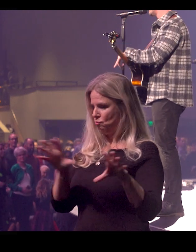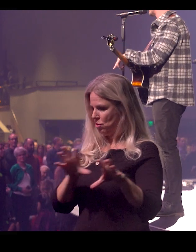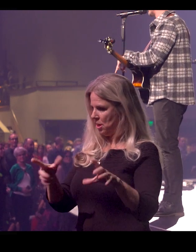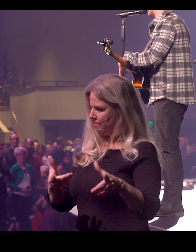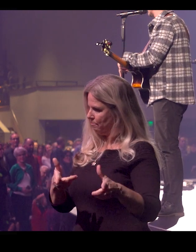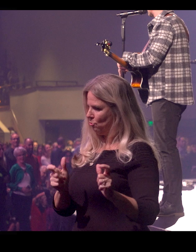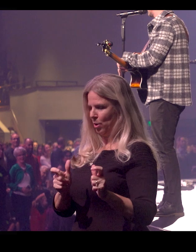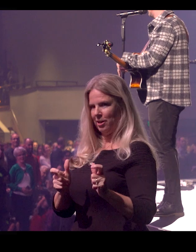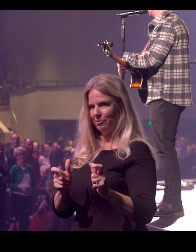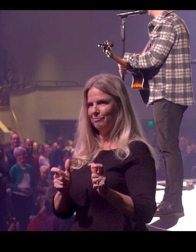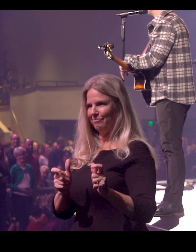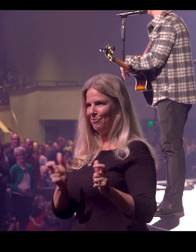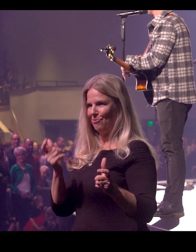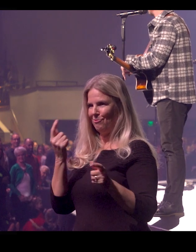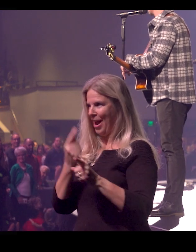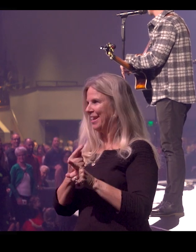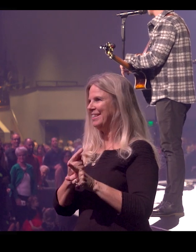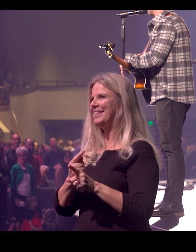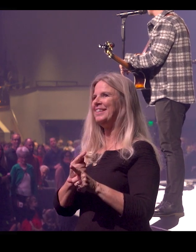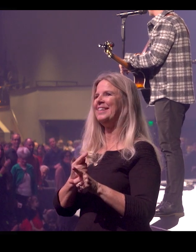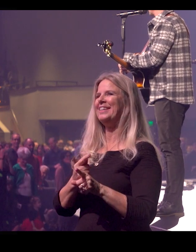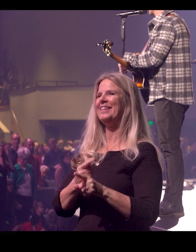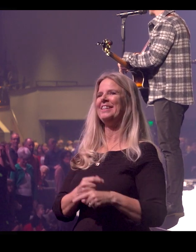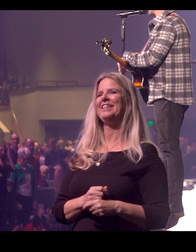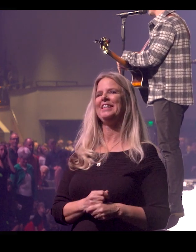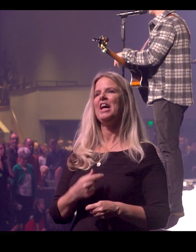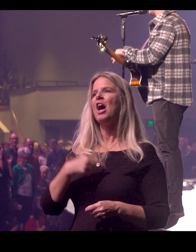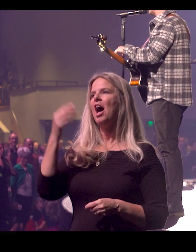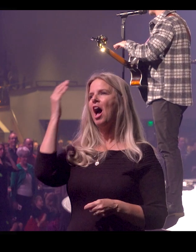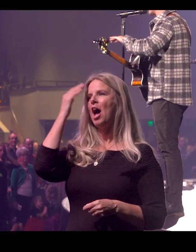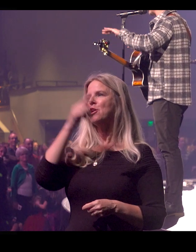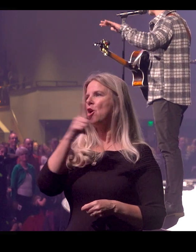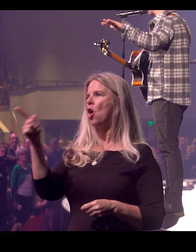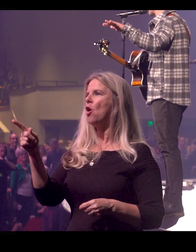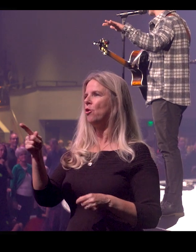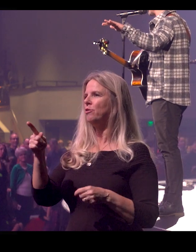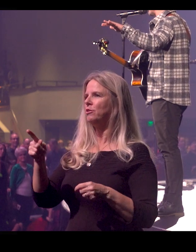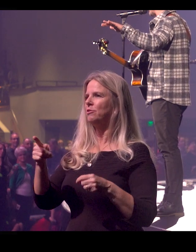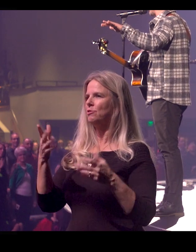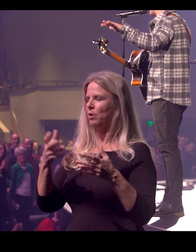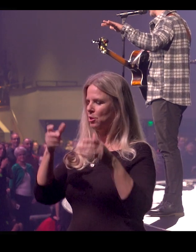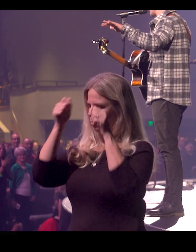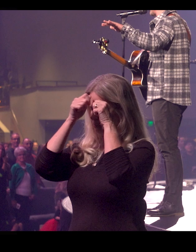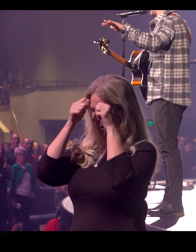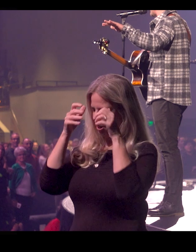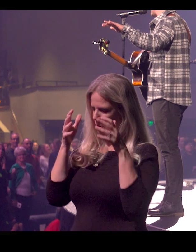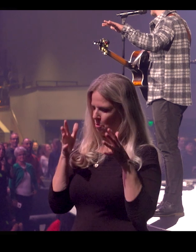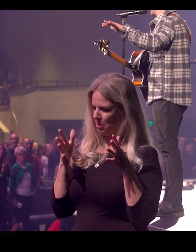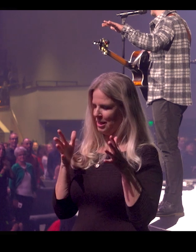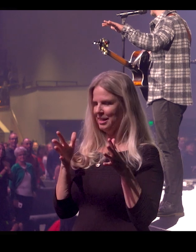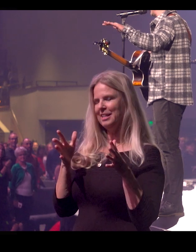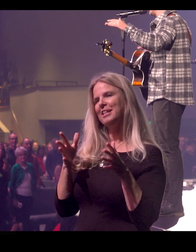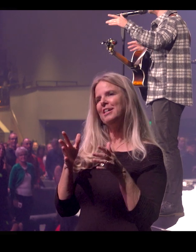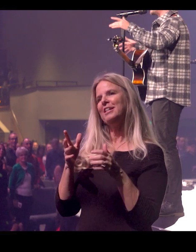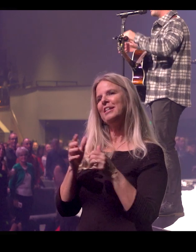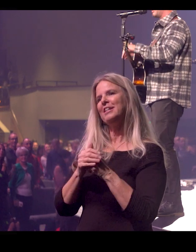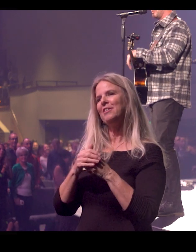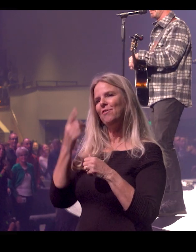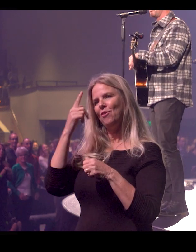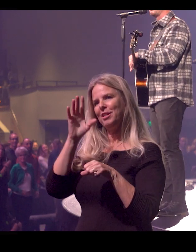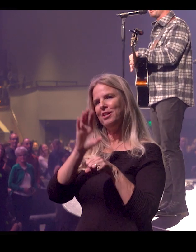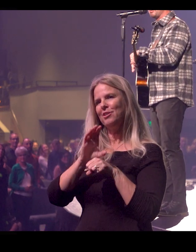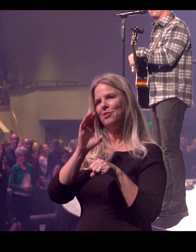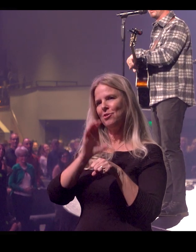to be obedient throughout this service and just cut them a little bit of slack because they need you to. They want you to. How many of you guys were able to draw with